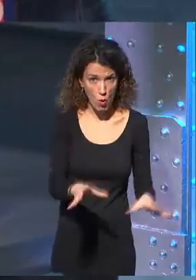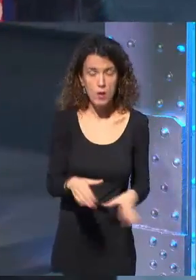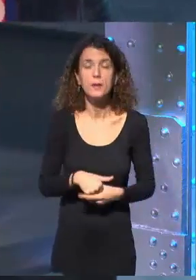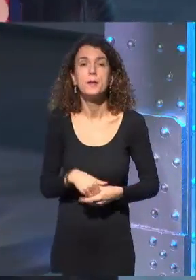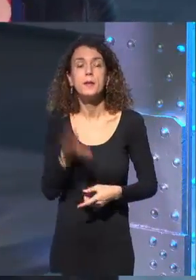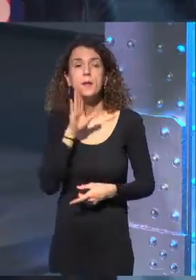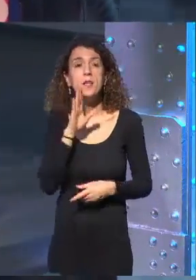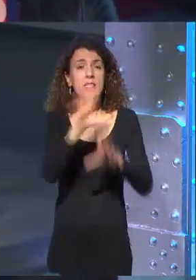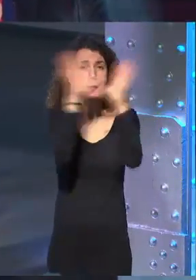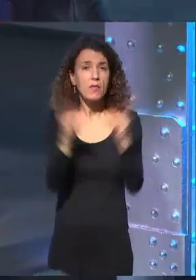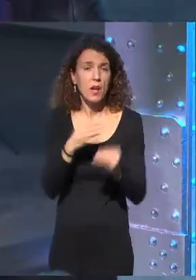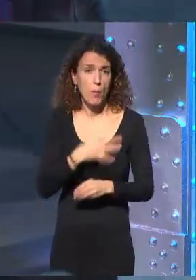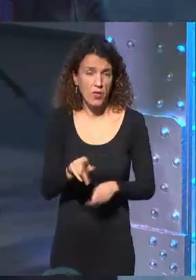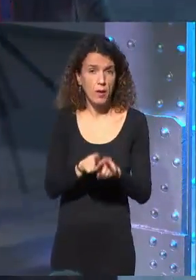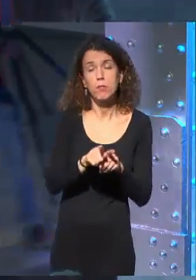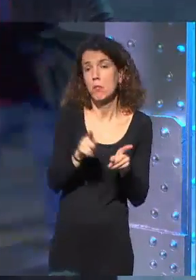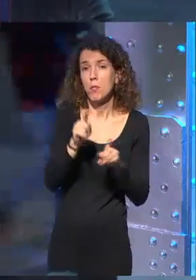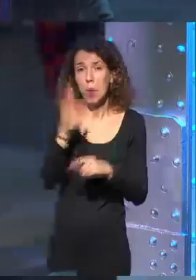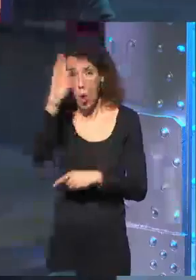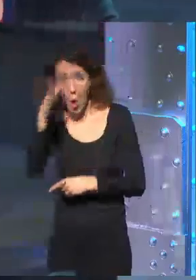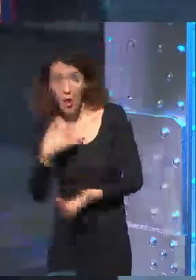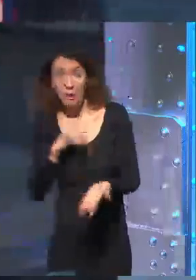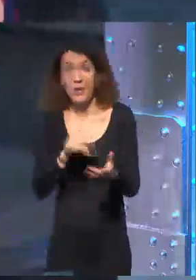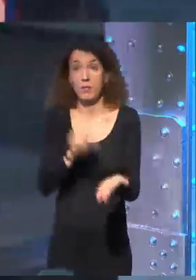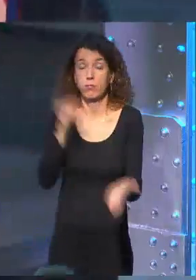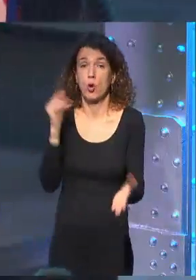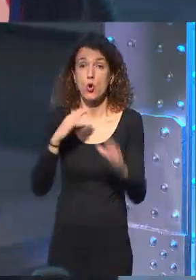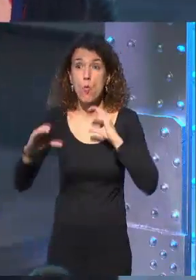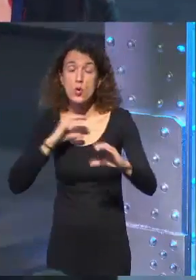were telling before about greeting in WhatsApp.